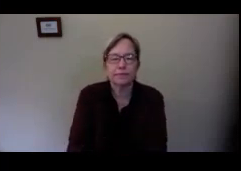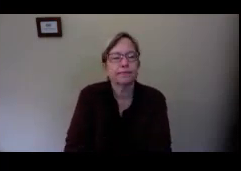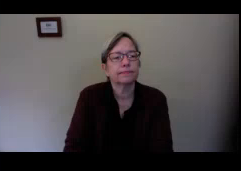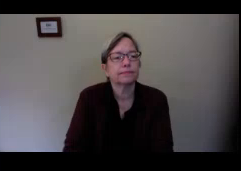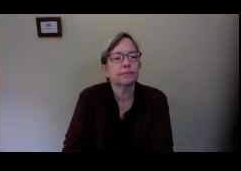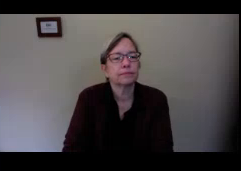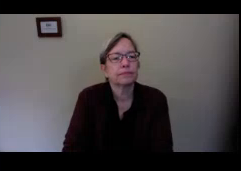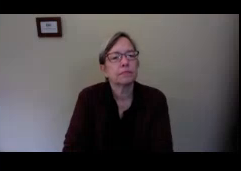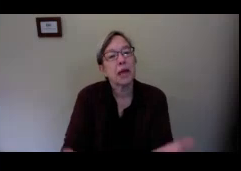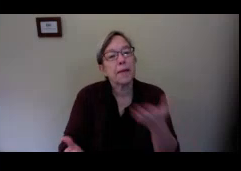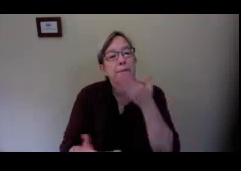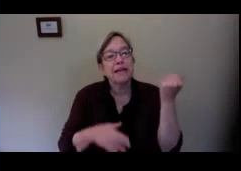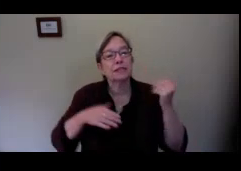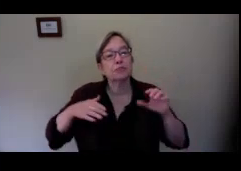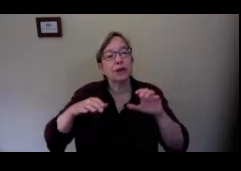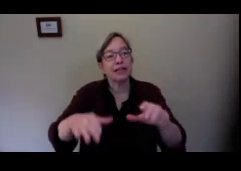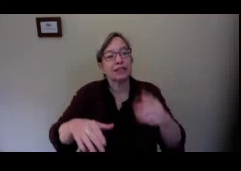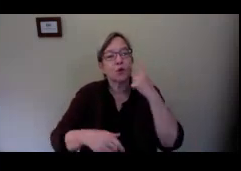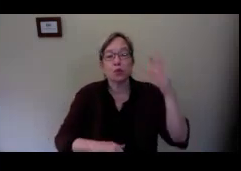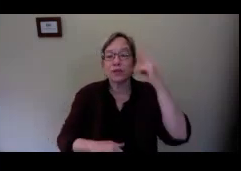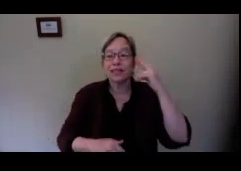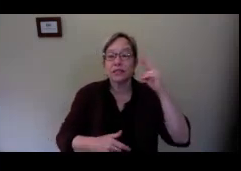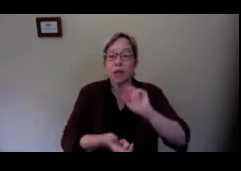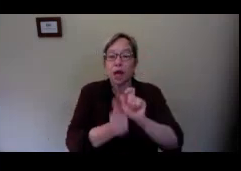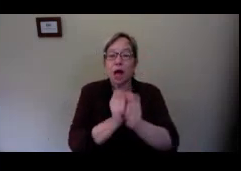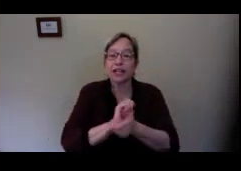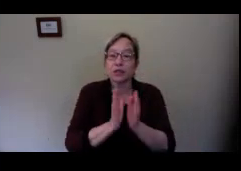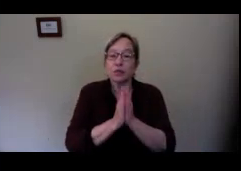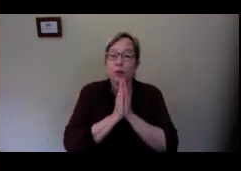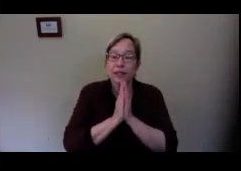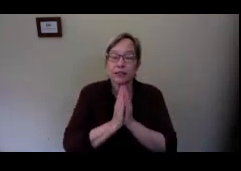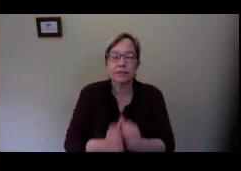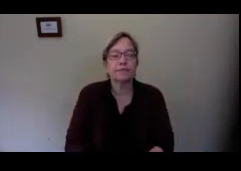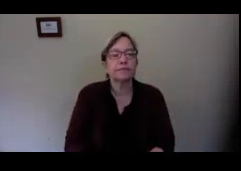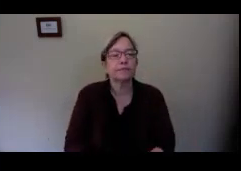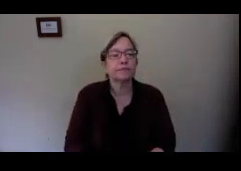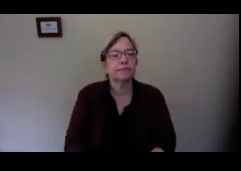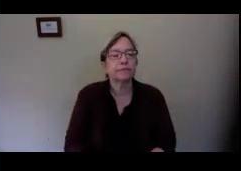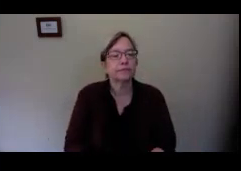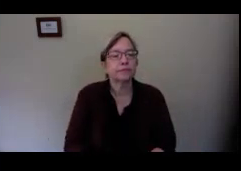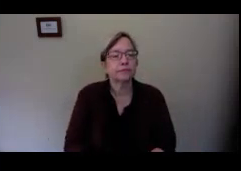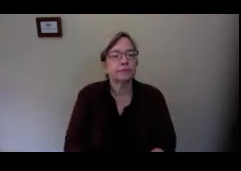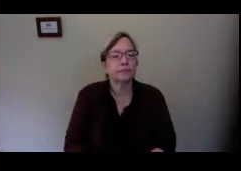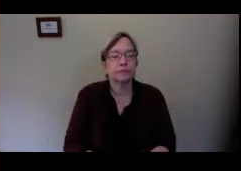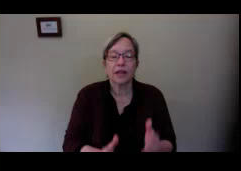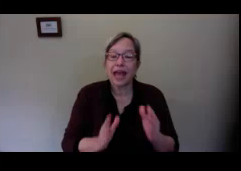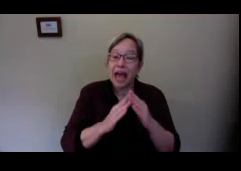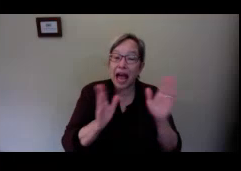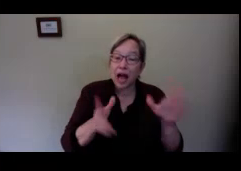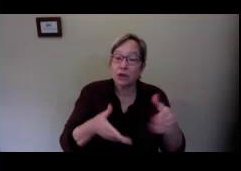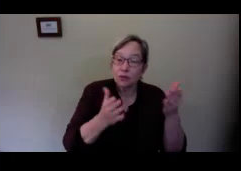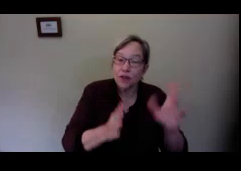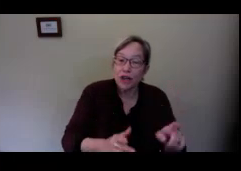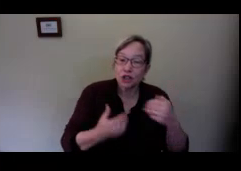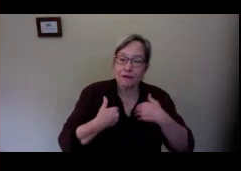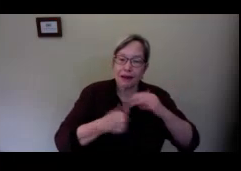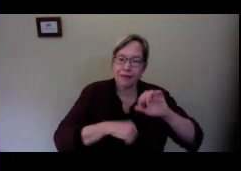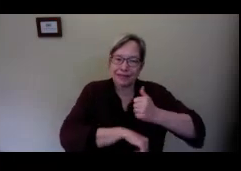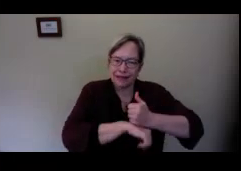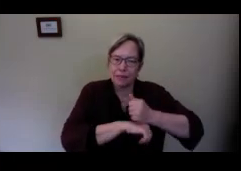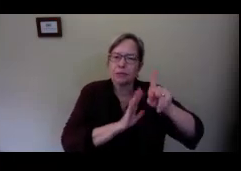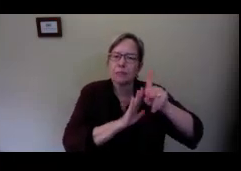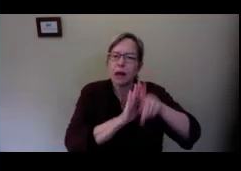The best practices for reasonable accommodation request. Remember that the housing provider should have an established